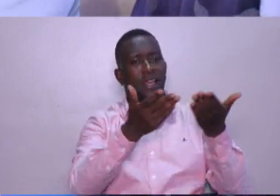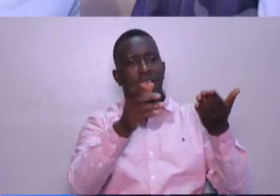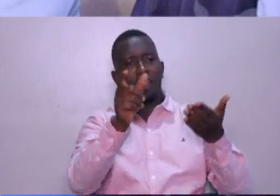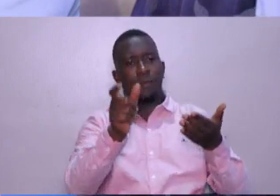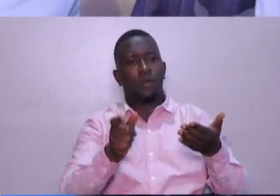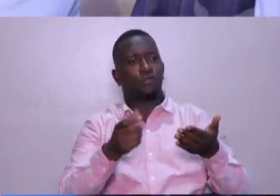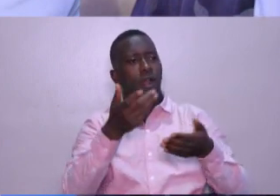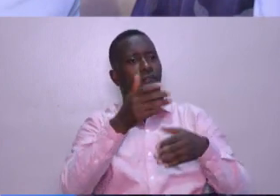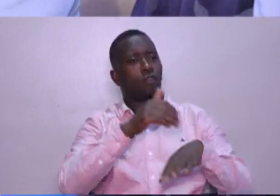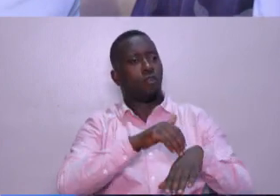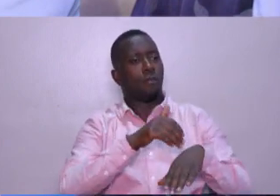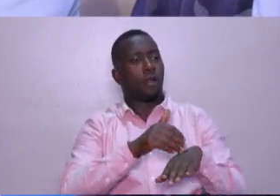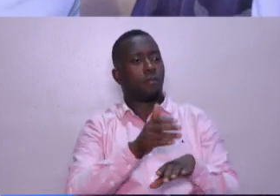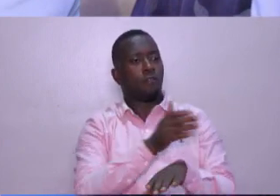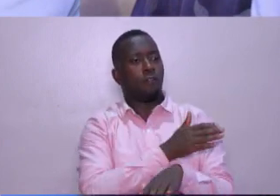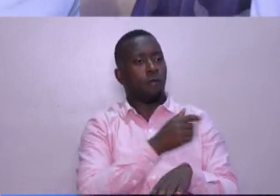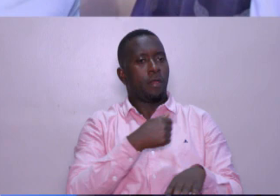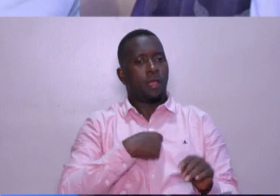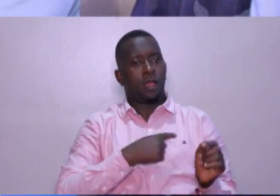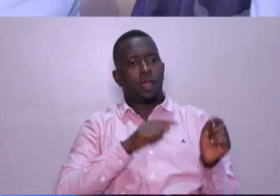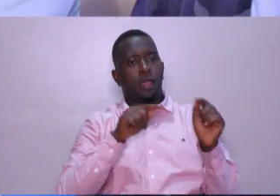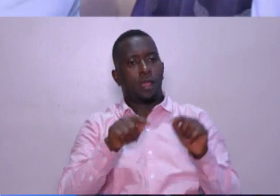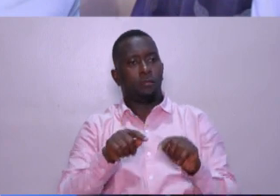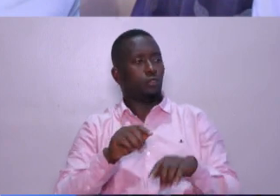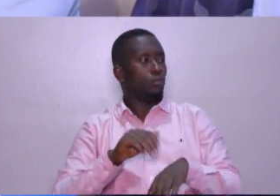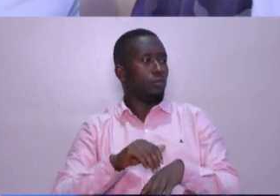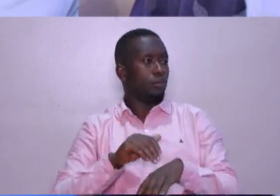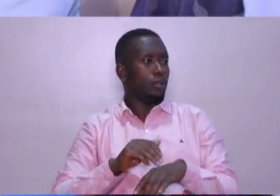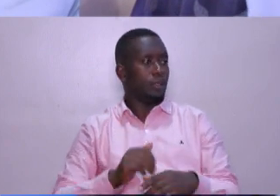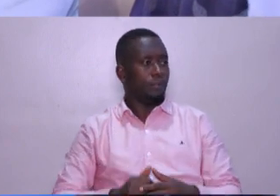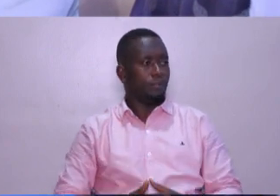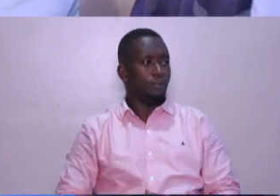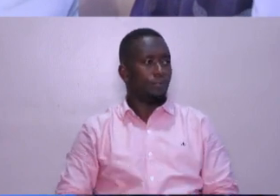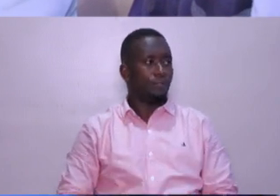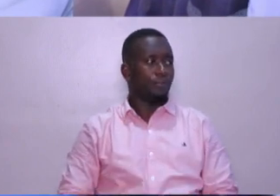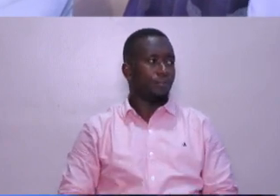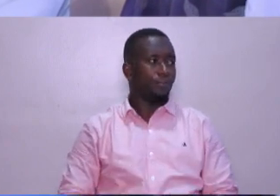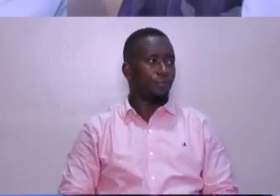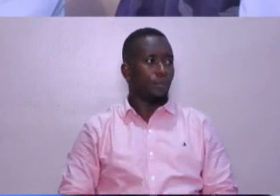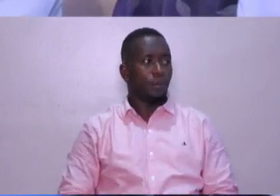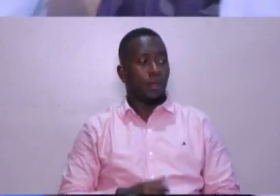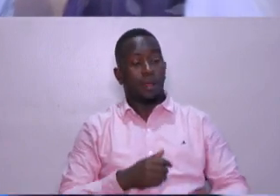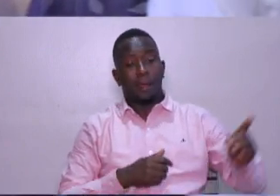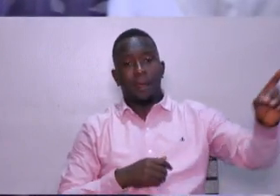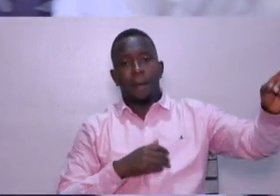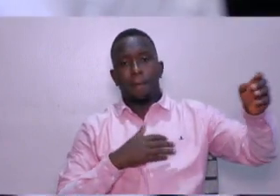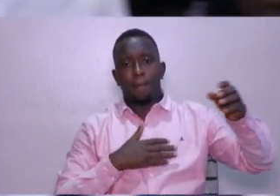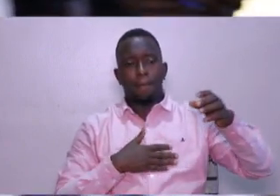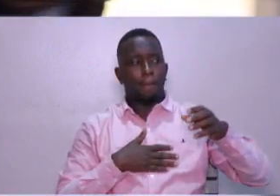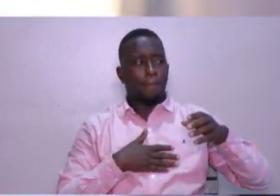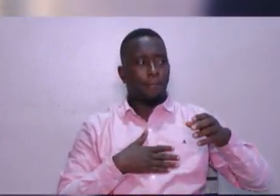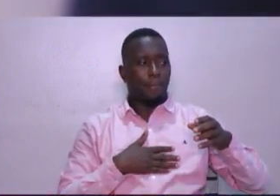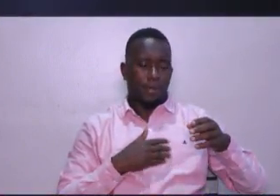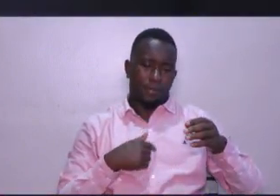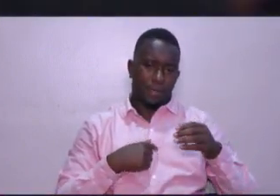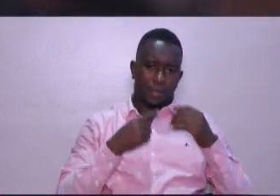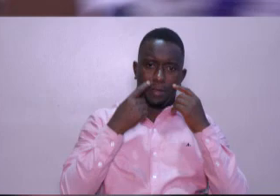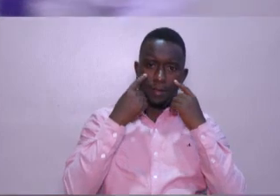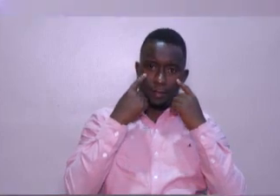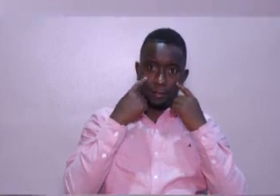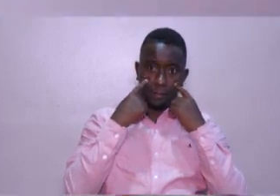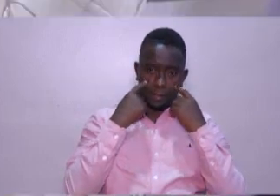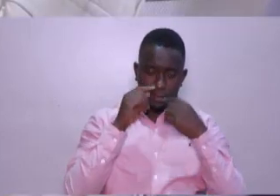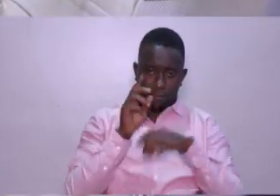a comment before I come in? Yes, madam. My comment is not really, okay, what I've just realized or